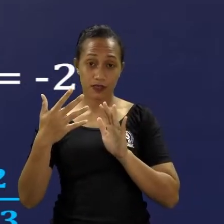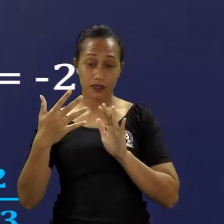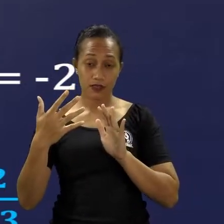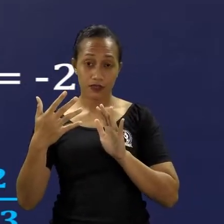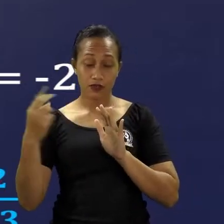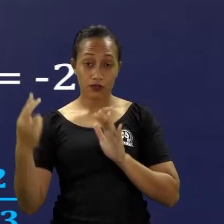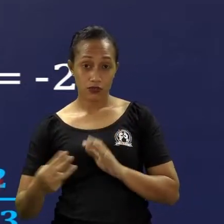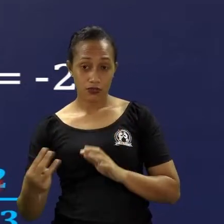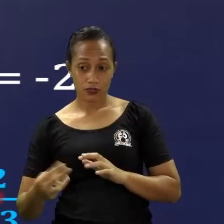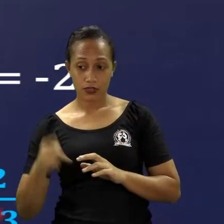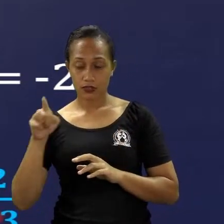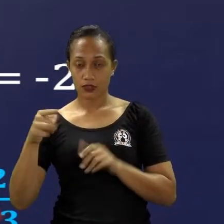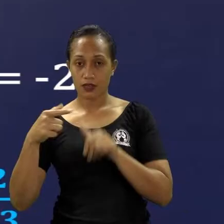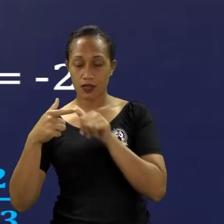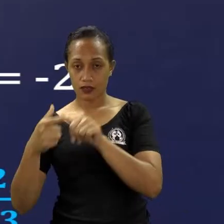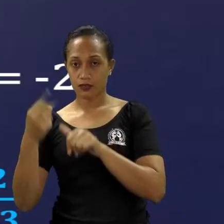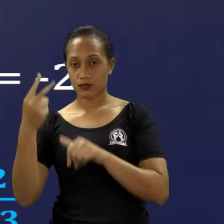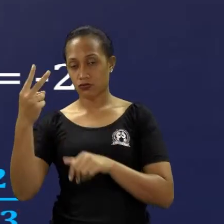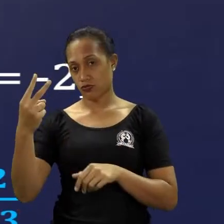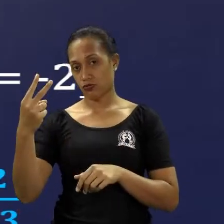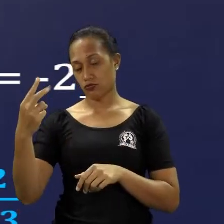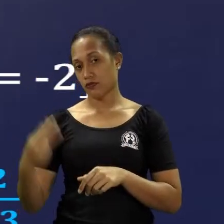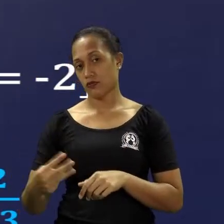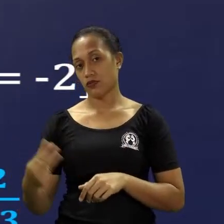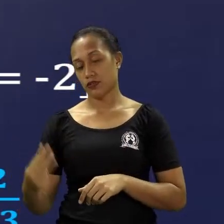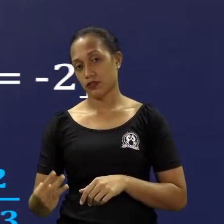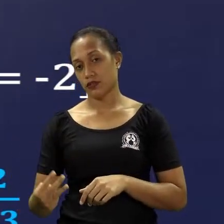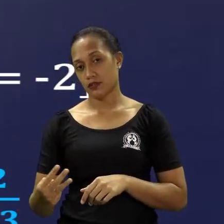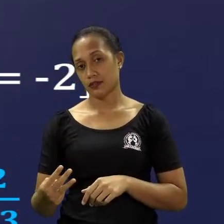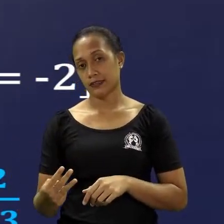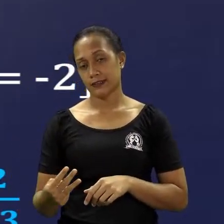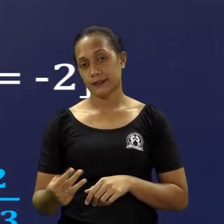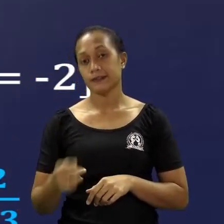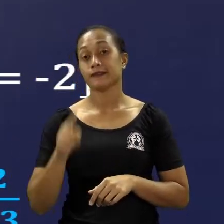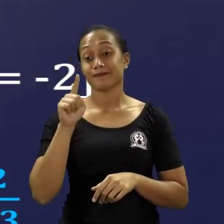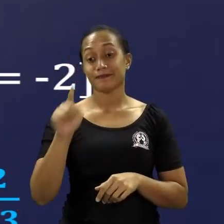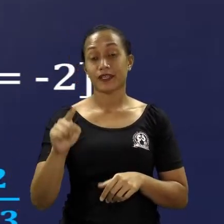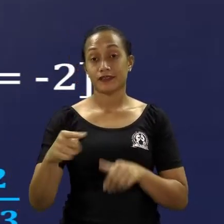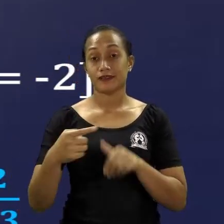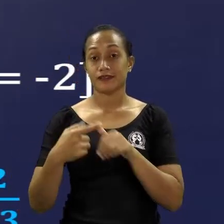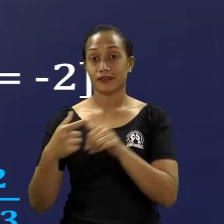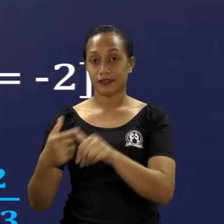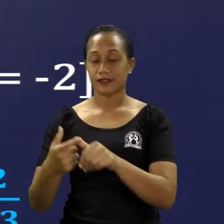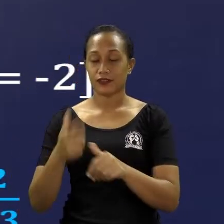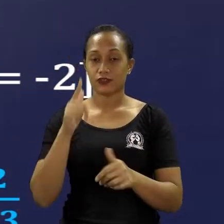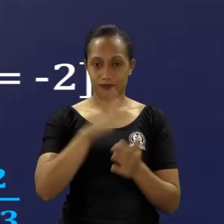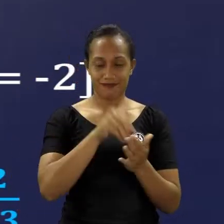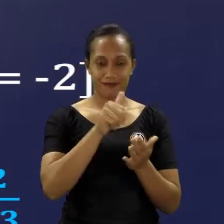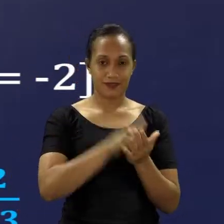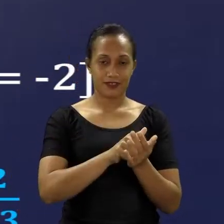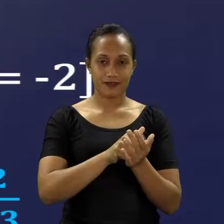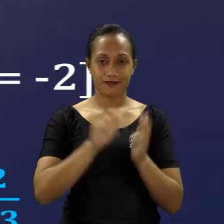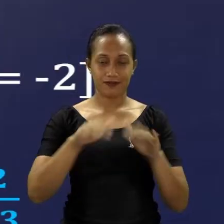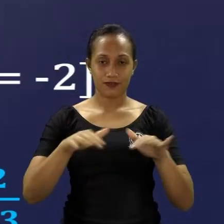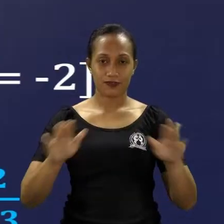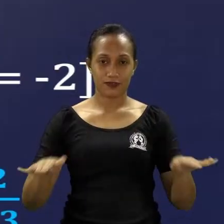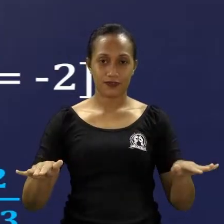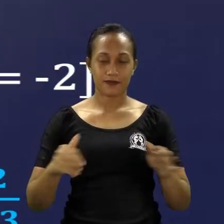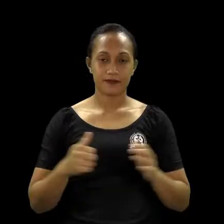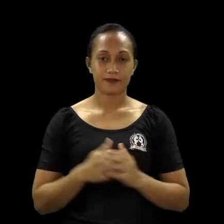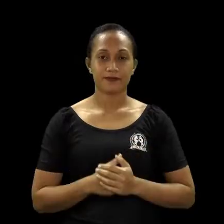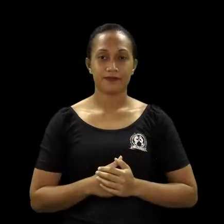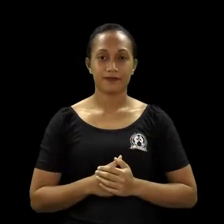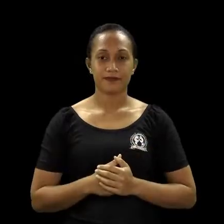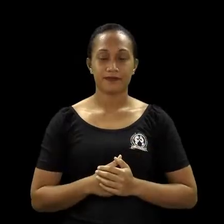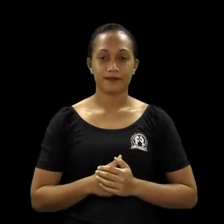us negative 2 over 13. Ia o tatale sona na whana.